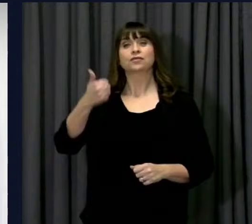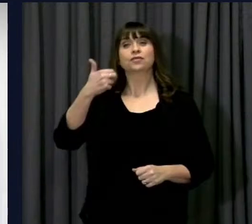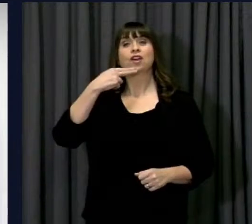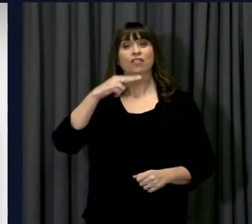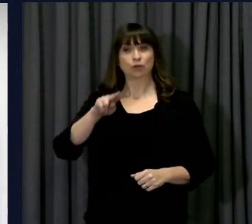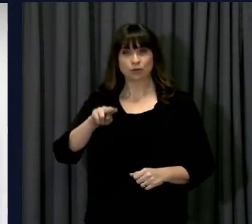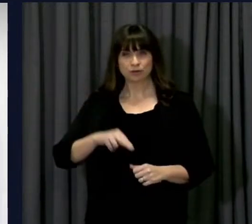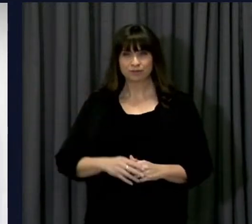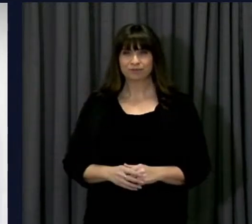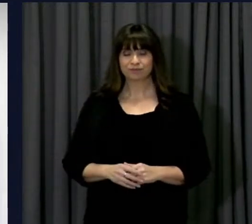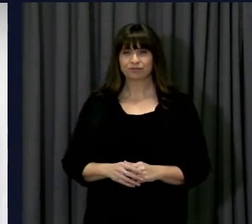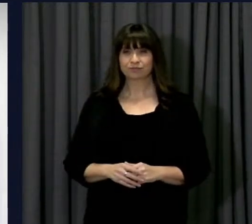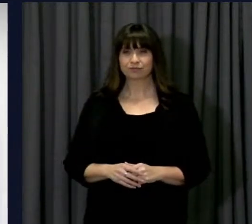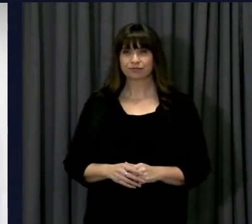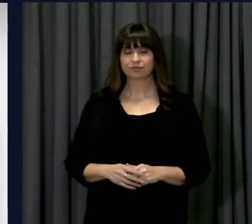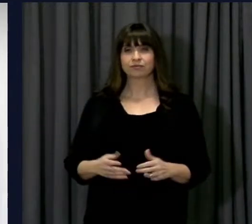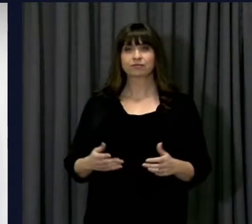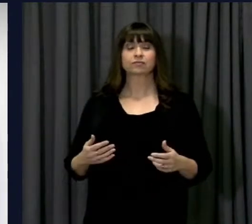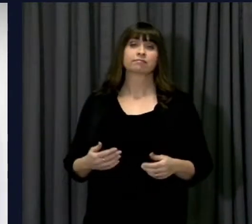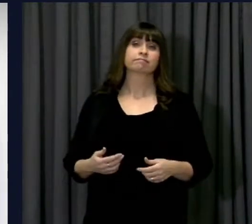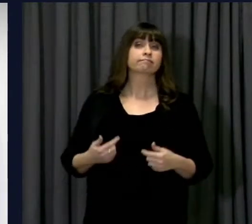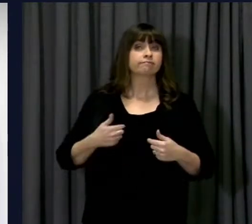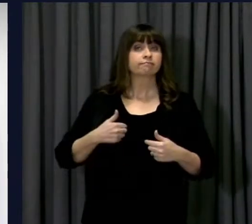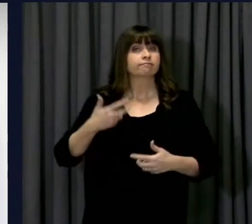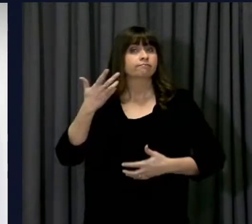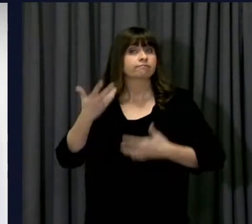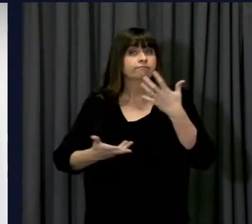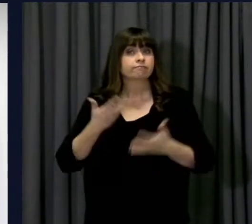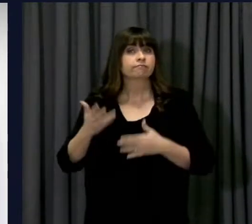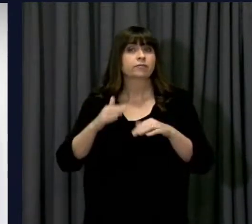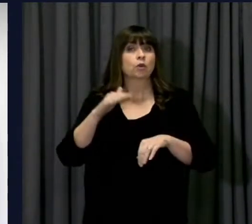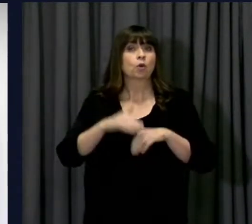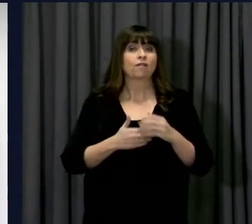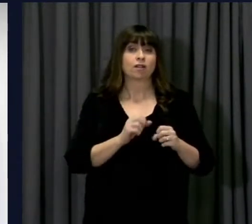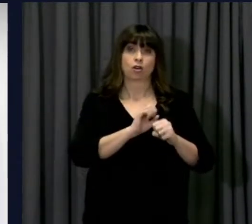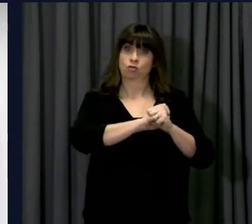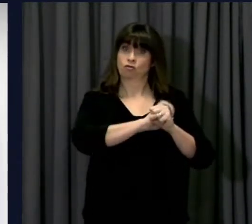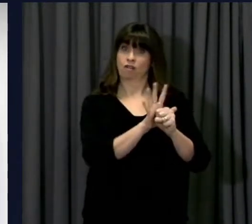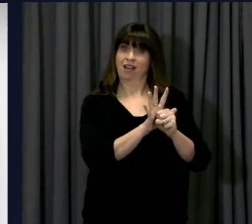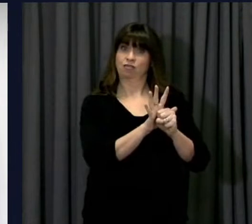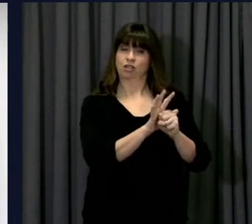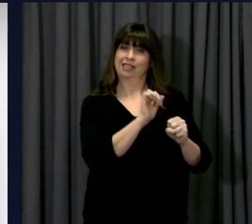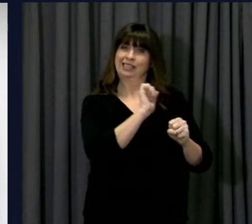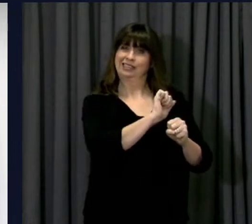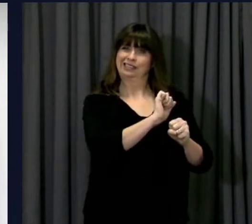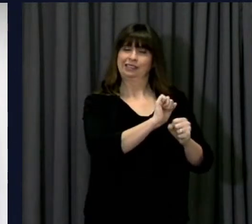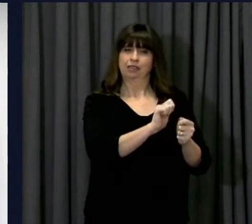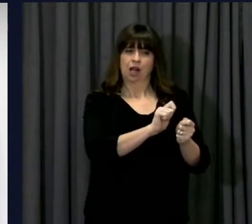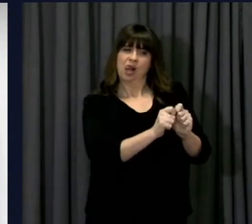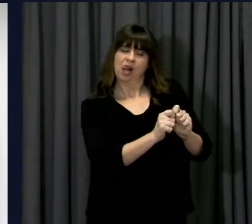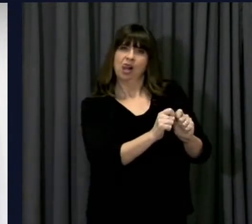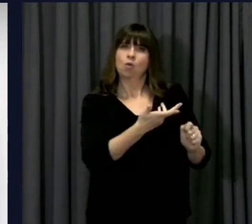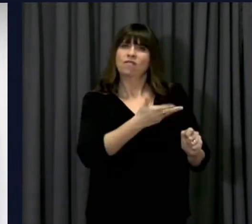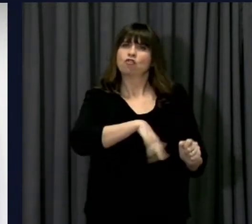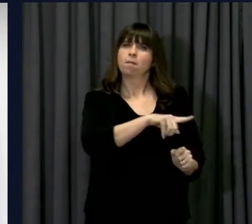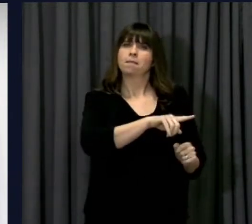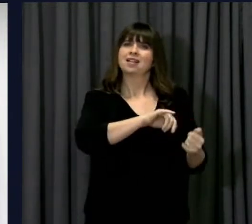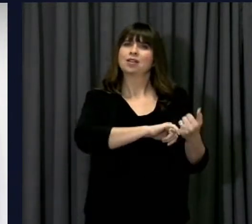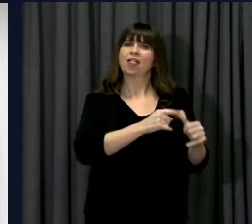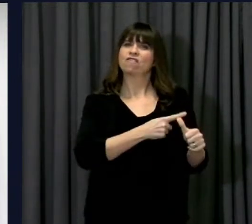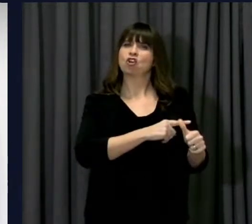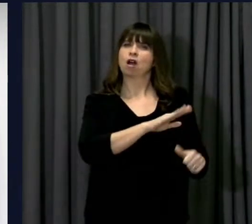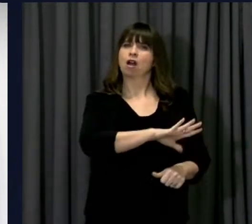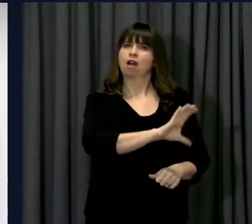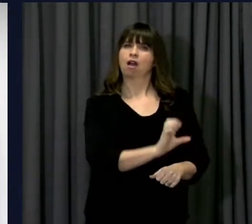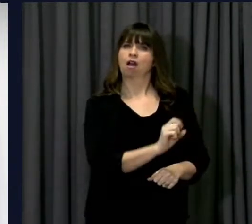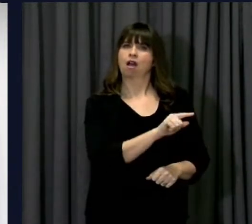Good afternoon. Today I want to talk to you about the South African strain of coronavirus, which has been in the news so